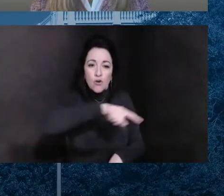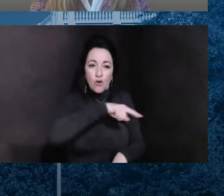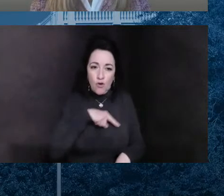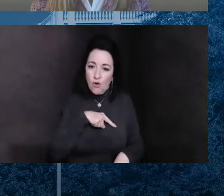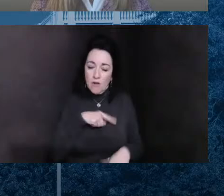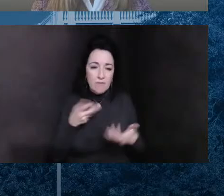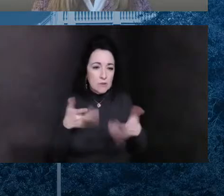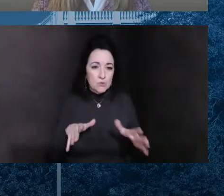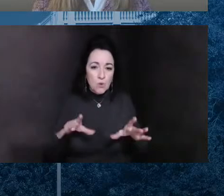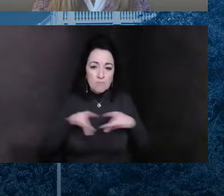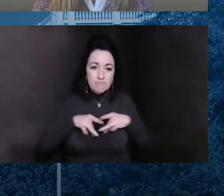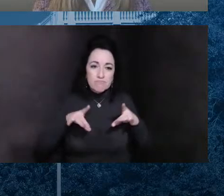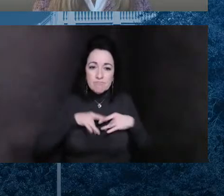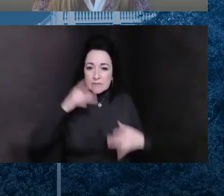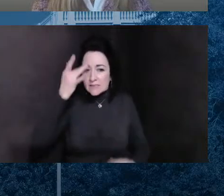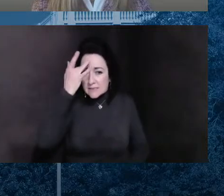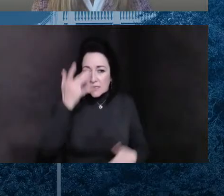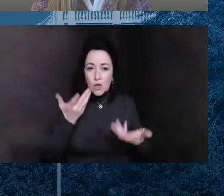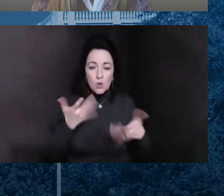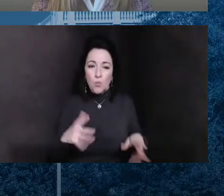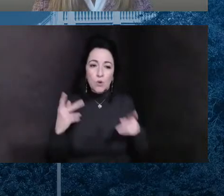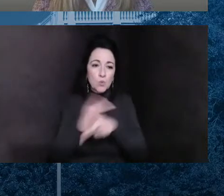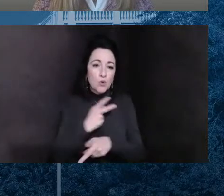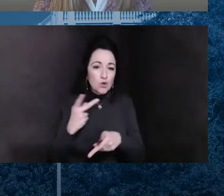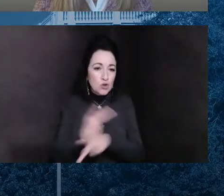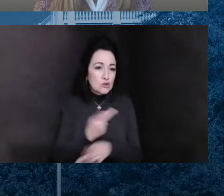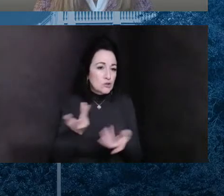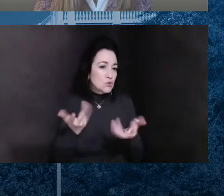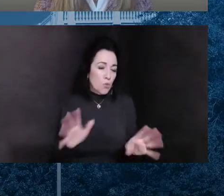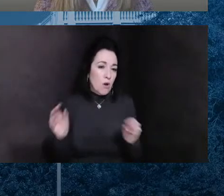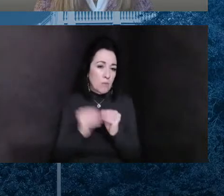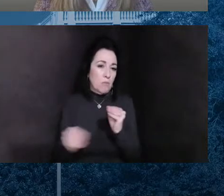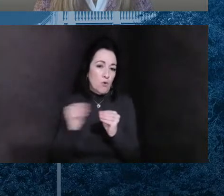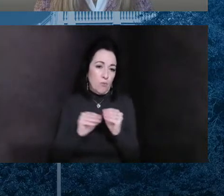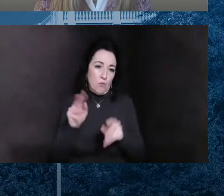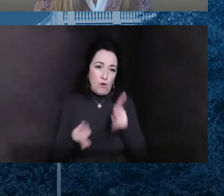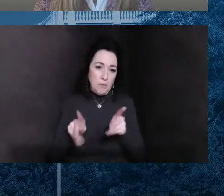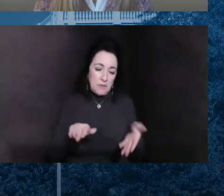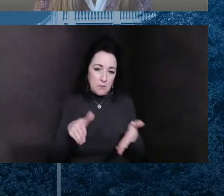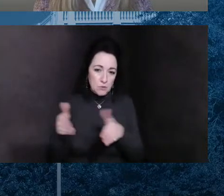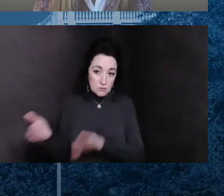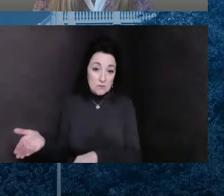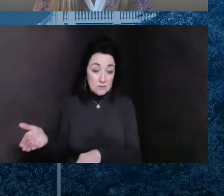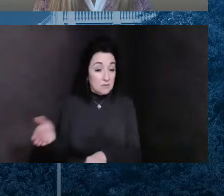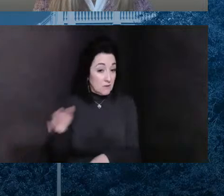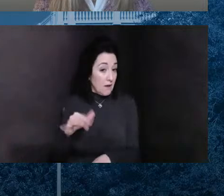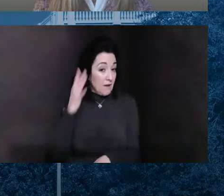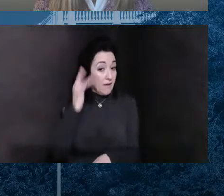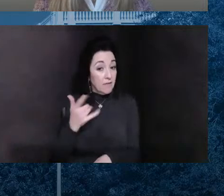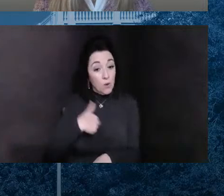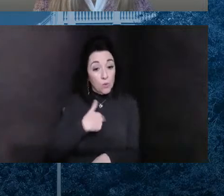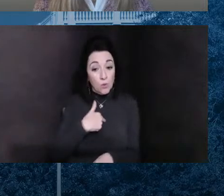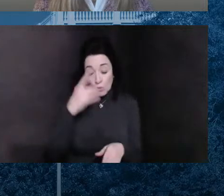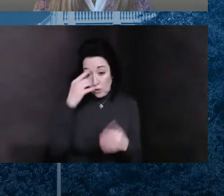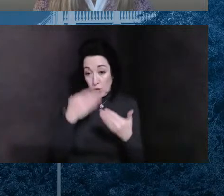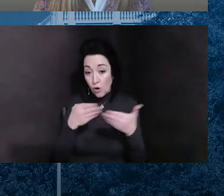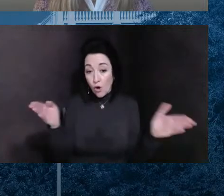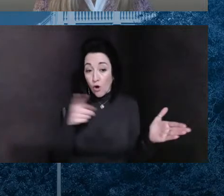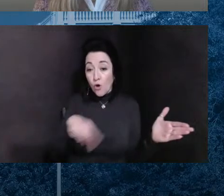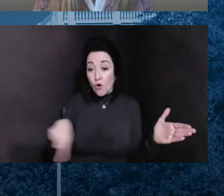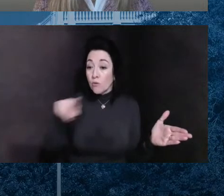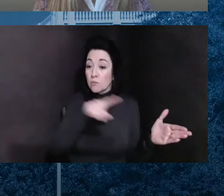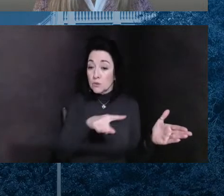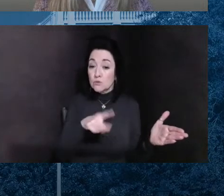have lots of media on the line, and we're certainly open to any questions that you have. Thank you for joining us